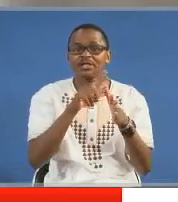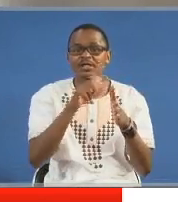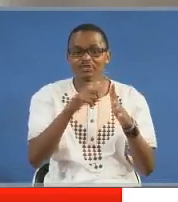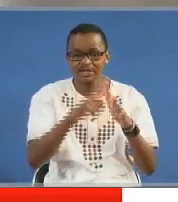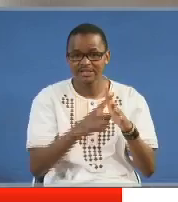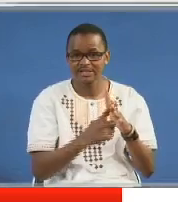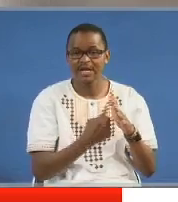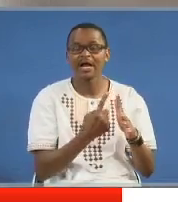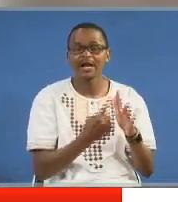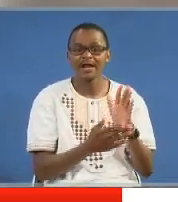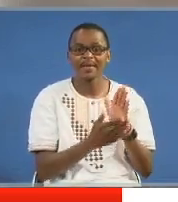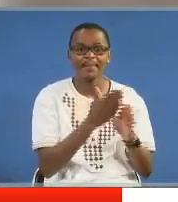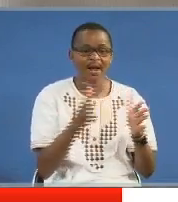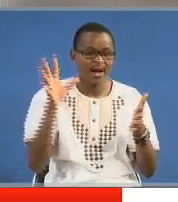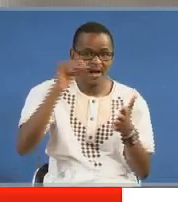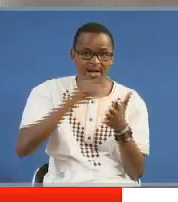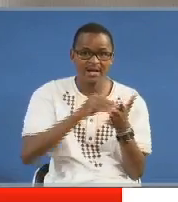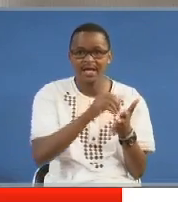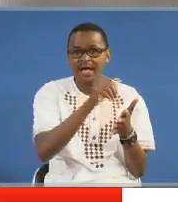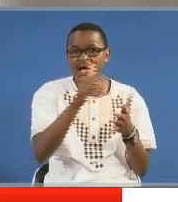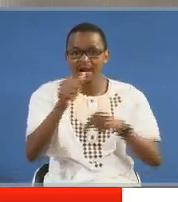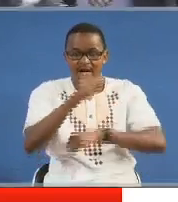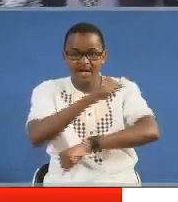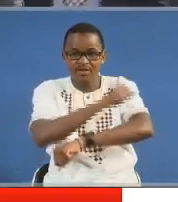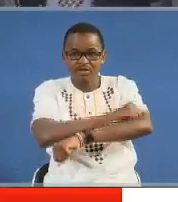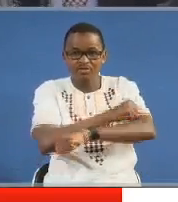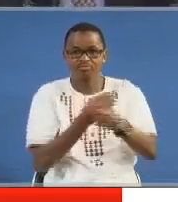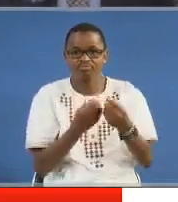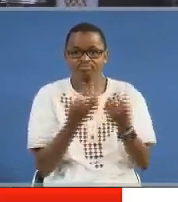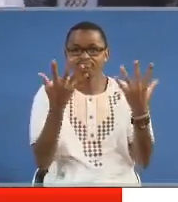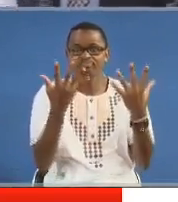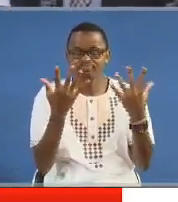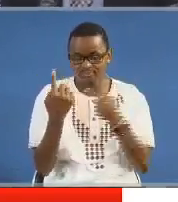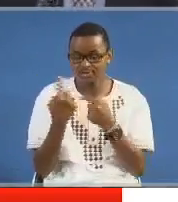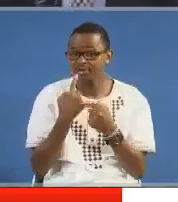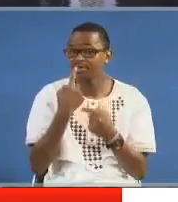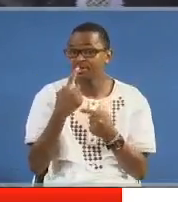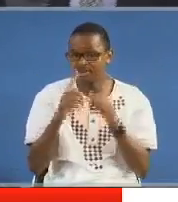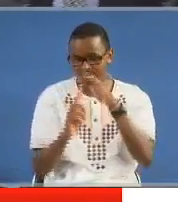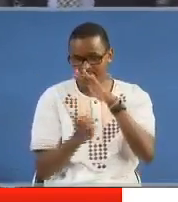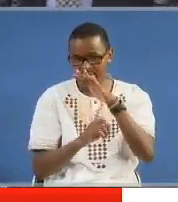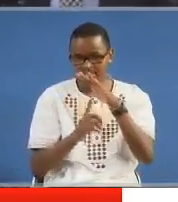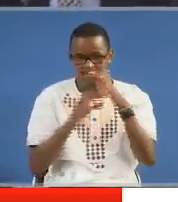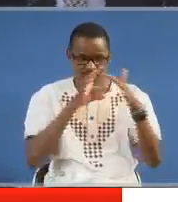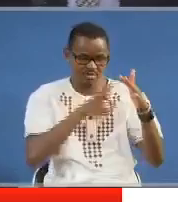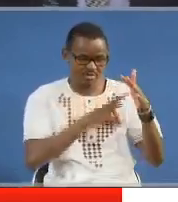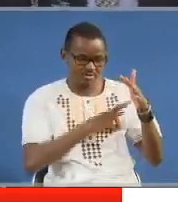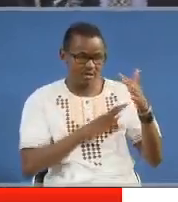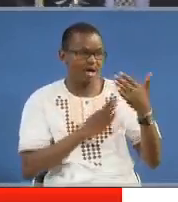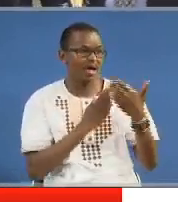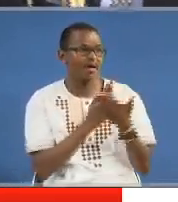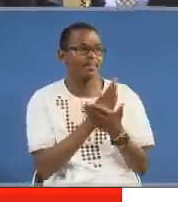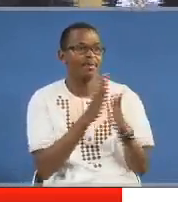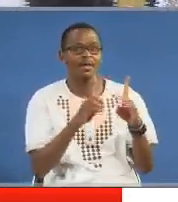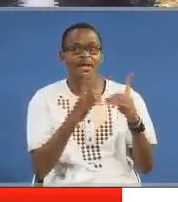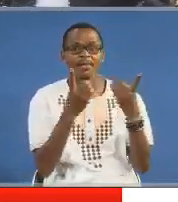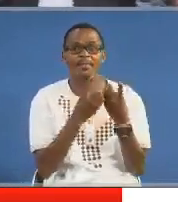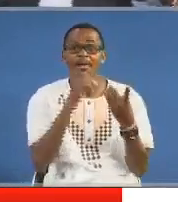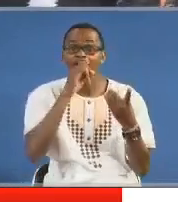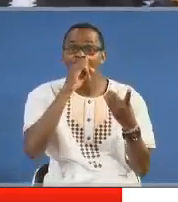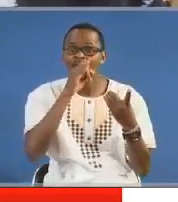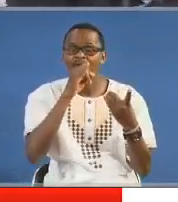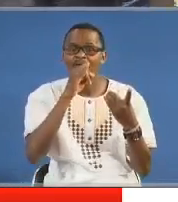of a sudden again when another school will fall. Misori claimed the ministry's quality assurance department is